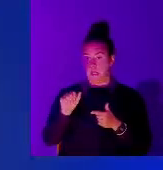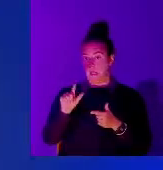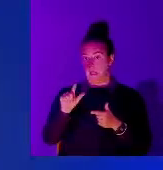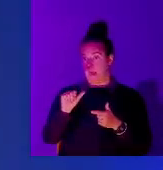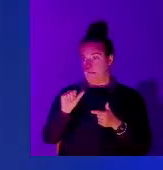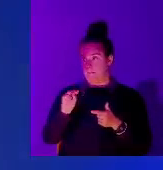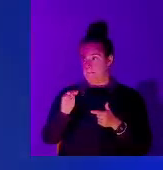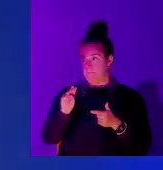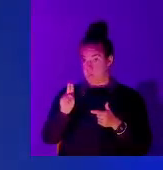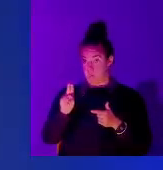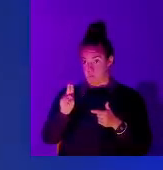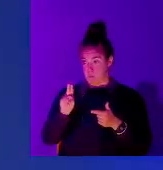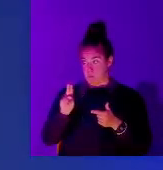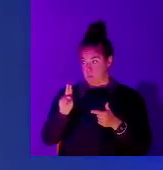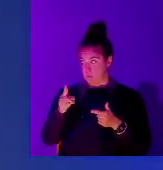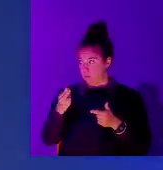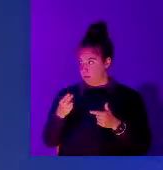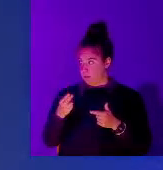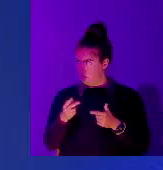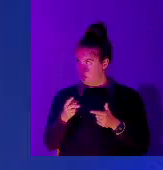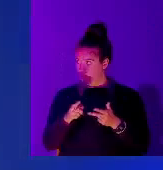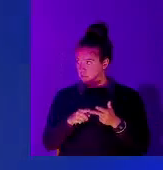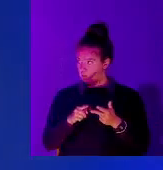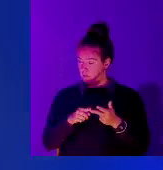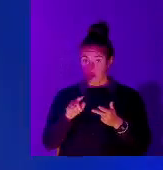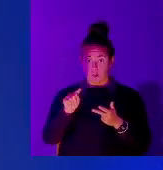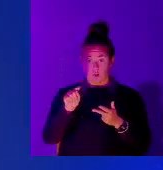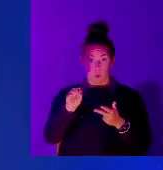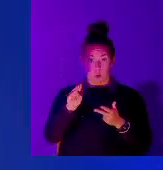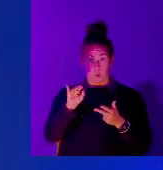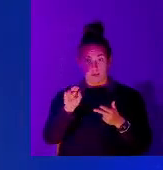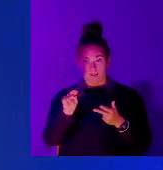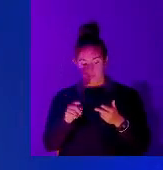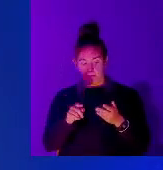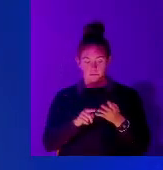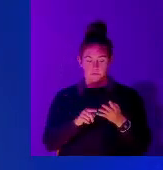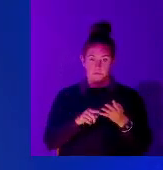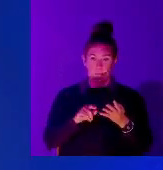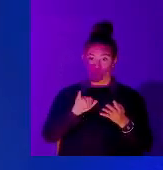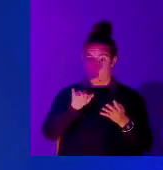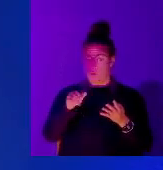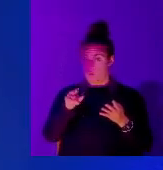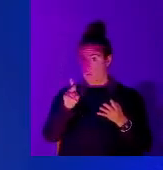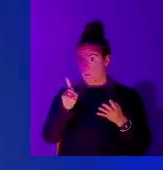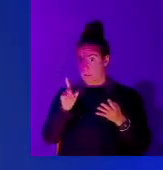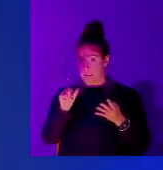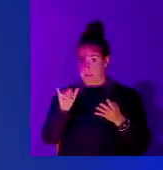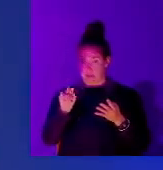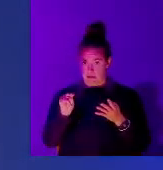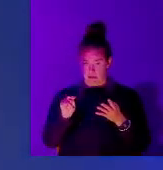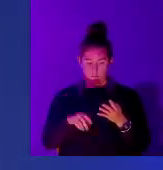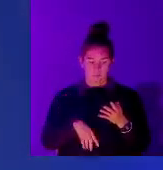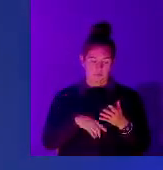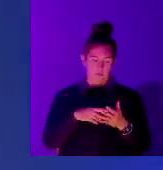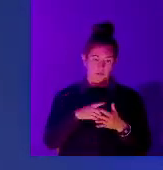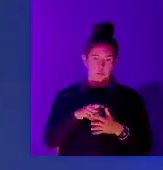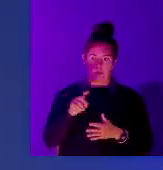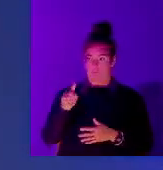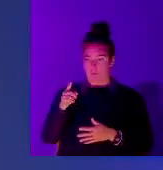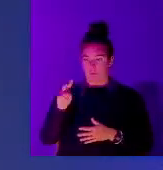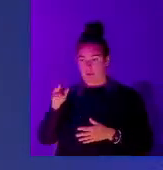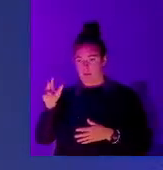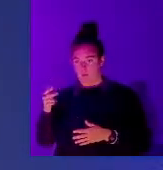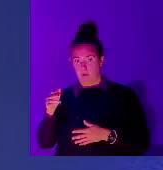books like Tobit, Judith, 1st, 2nd, 3rd, and 4th Maccabees added to some versions of the Bible,